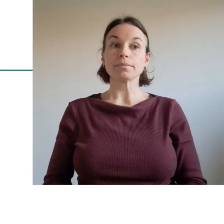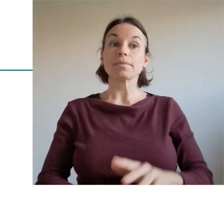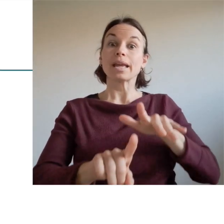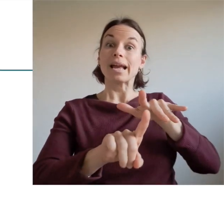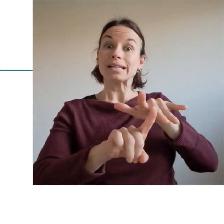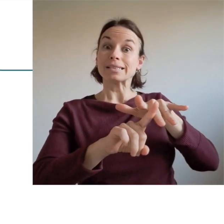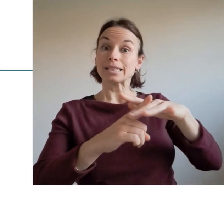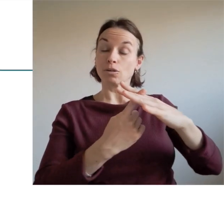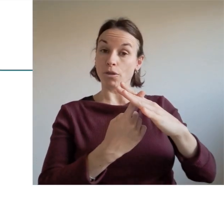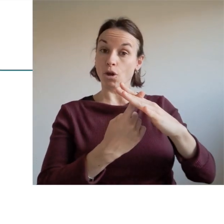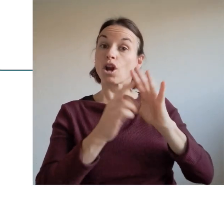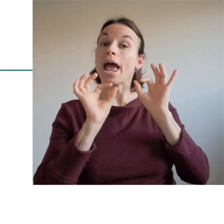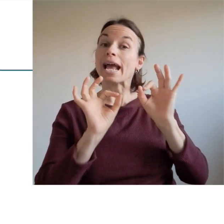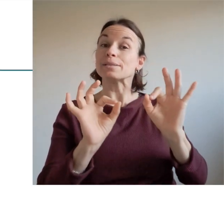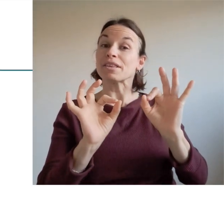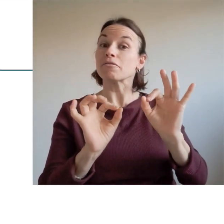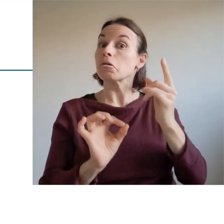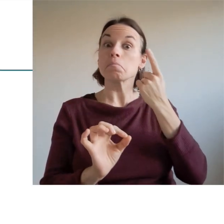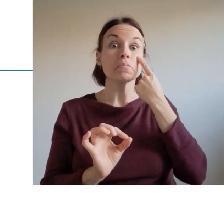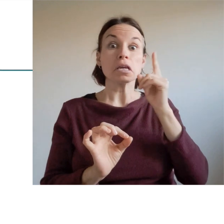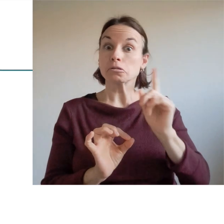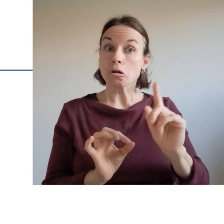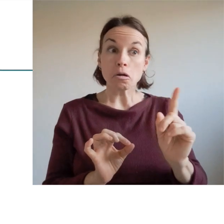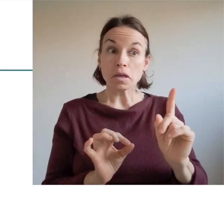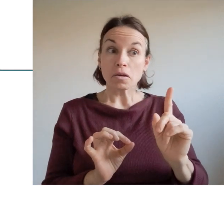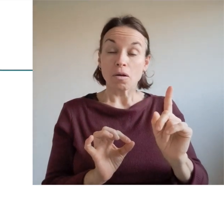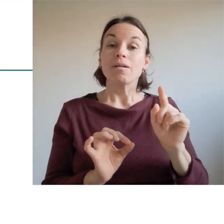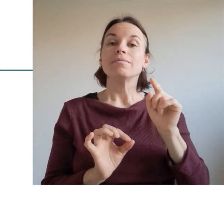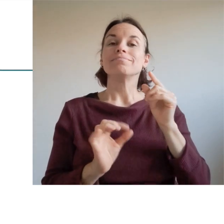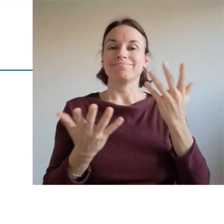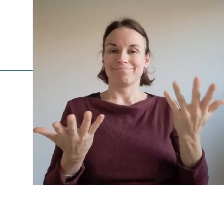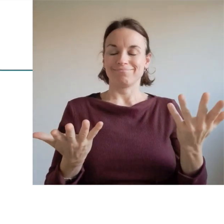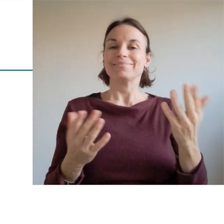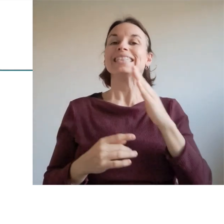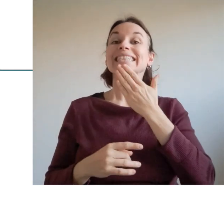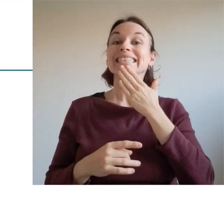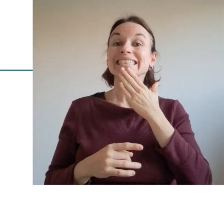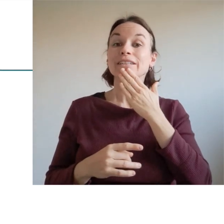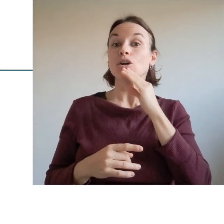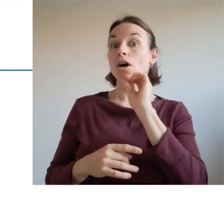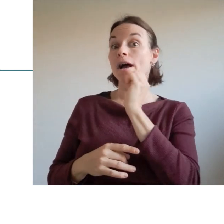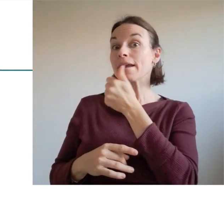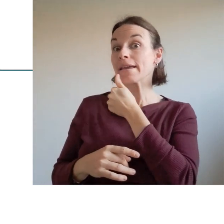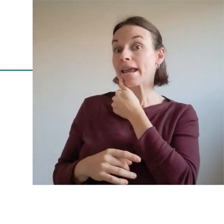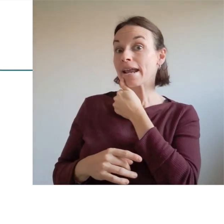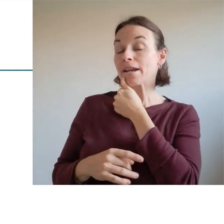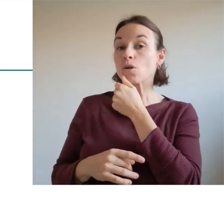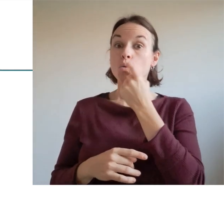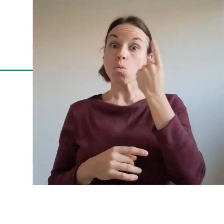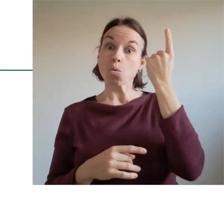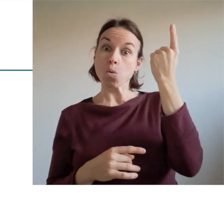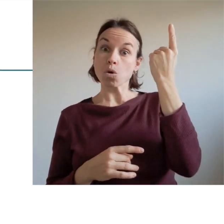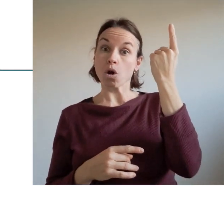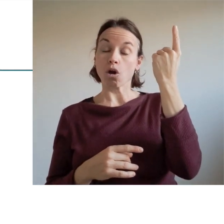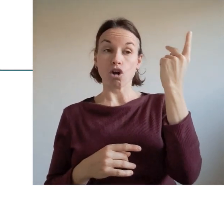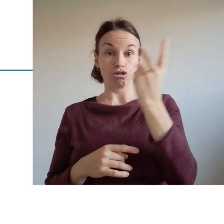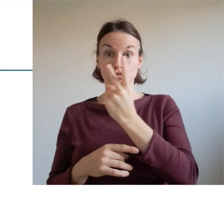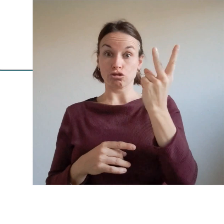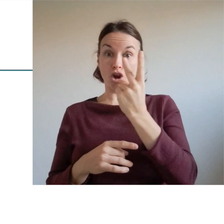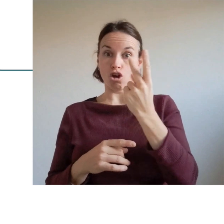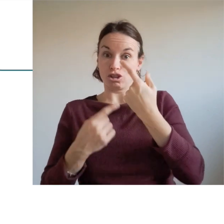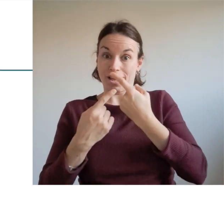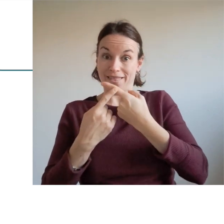And for the specific unknown function, these two signs, who and one, differ depending on the type